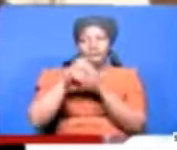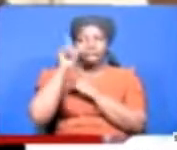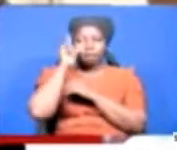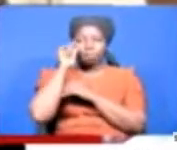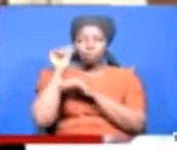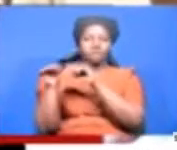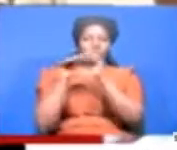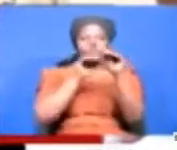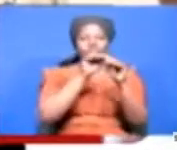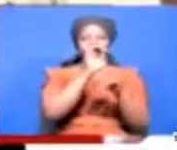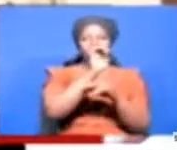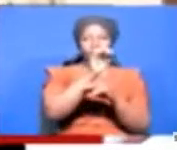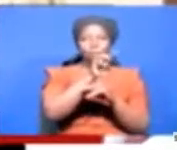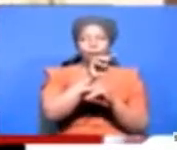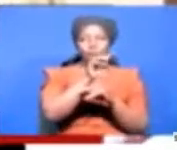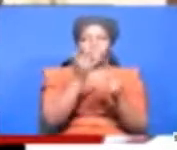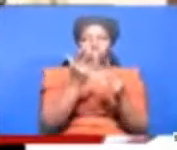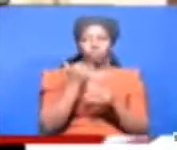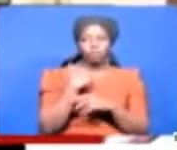still have a hiccup.